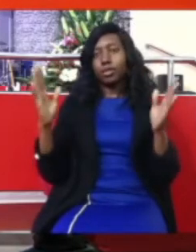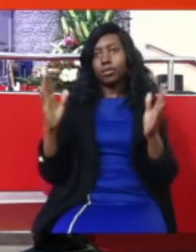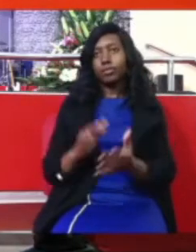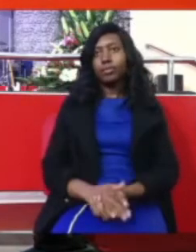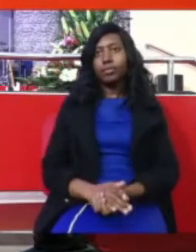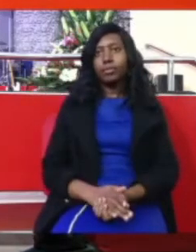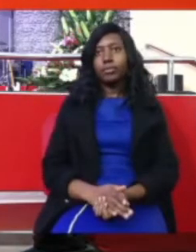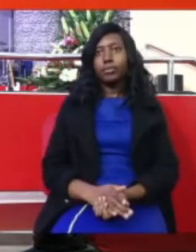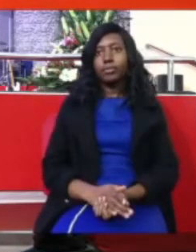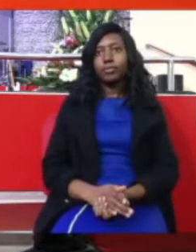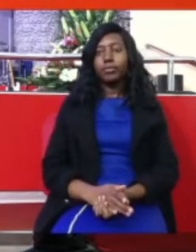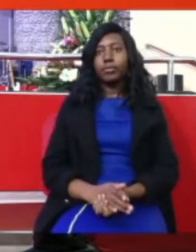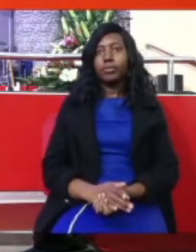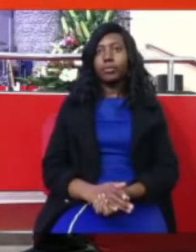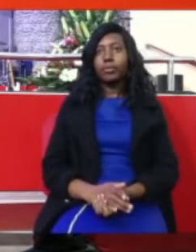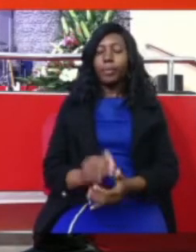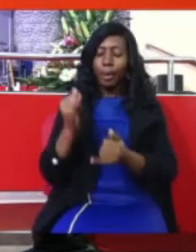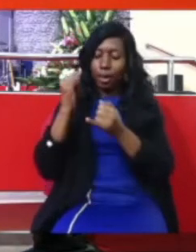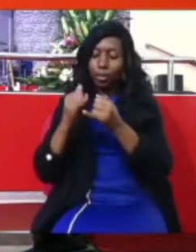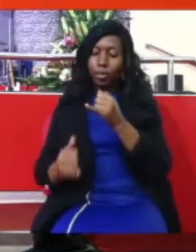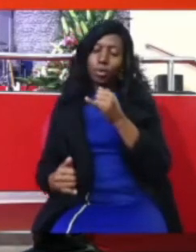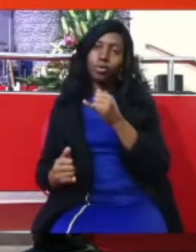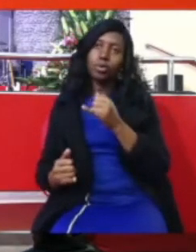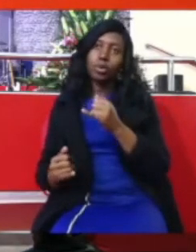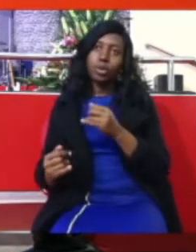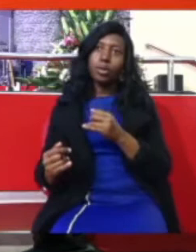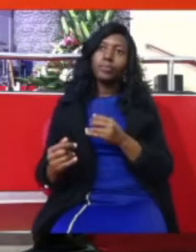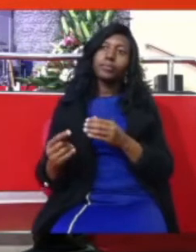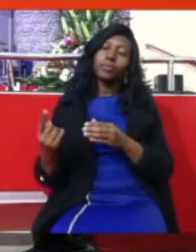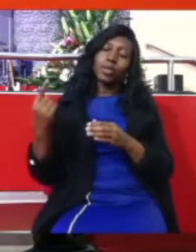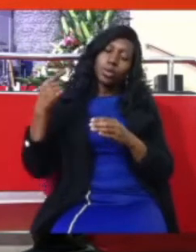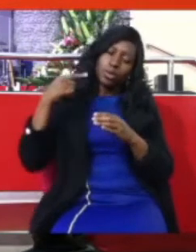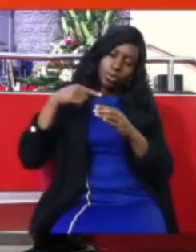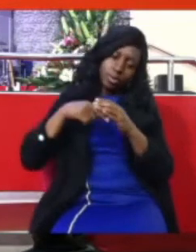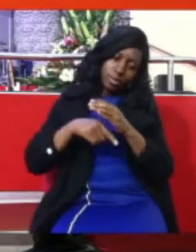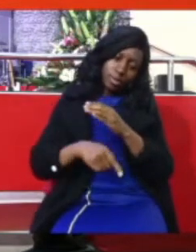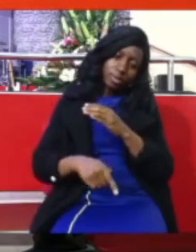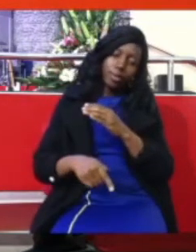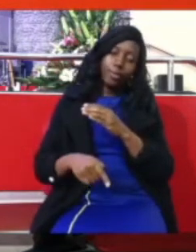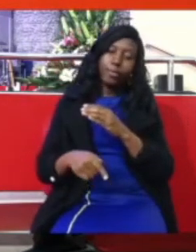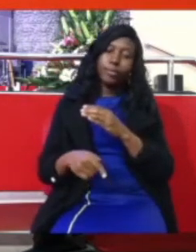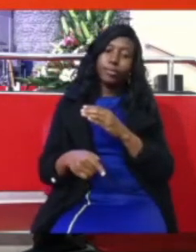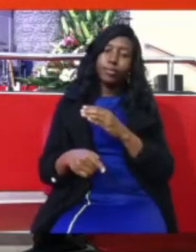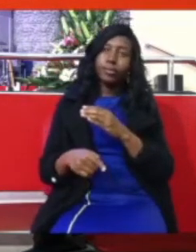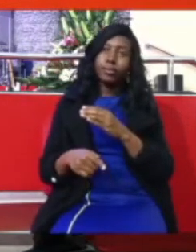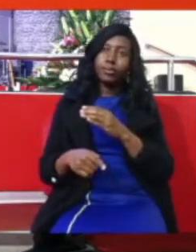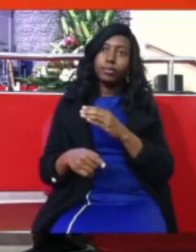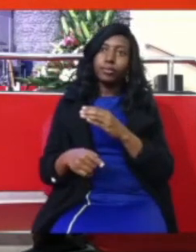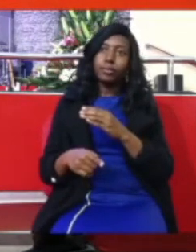depth, the deeper you will go, or your depth will determine your height.